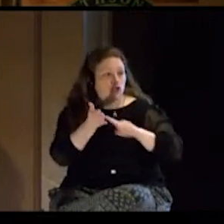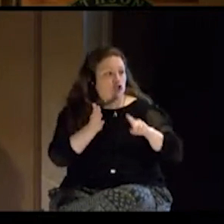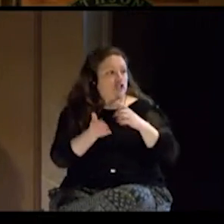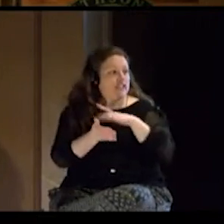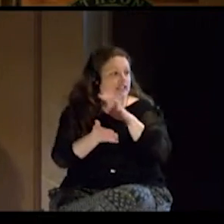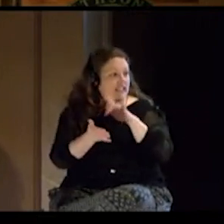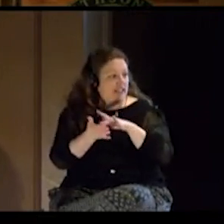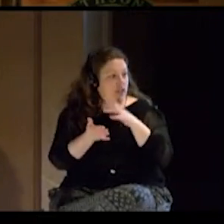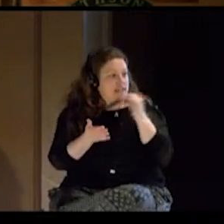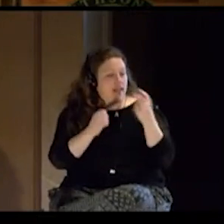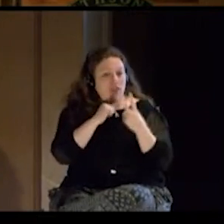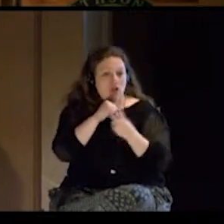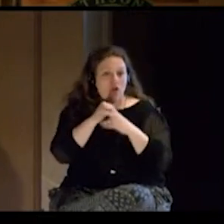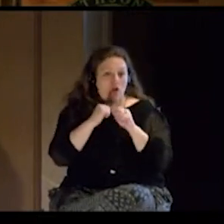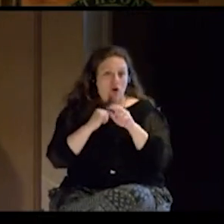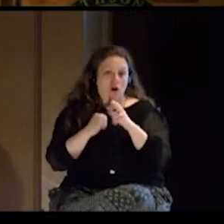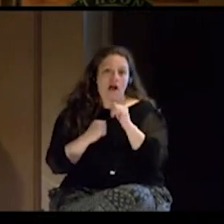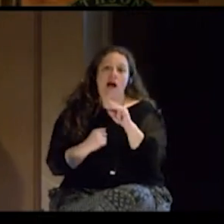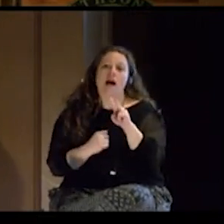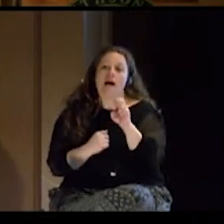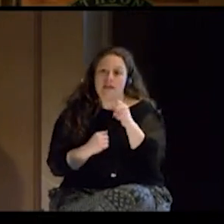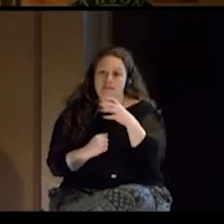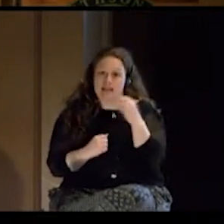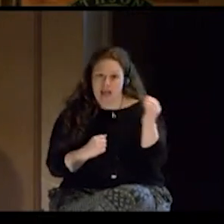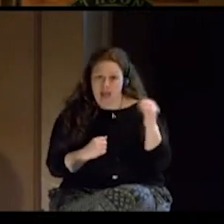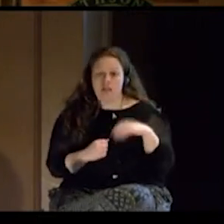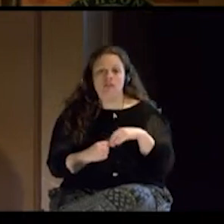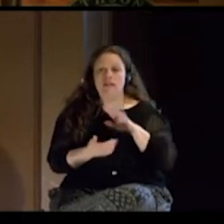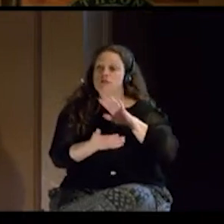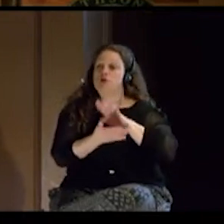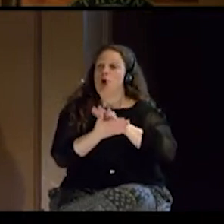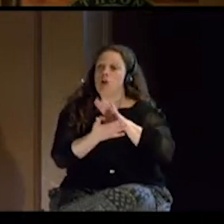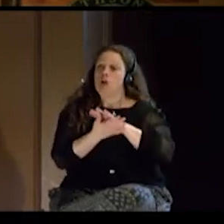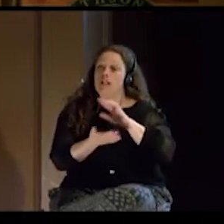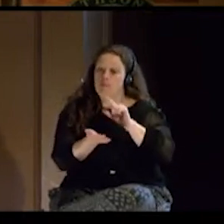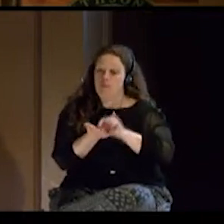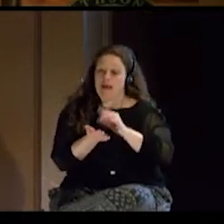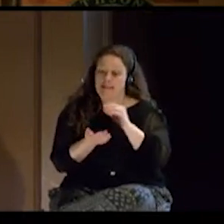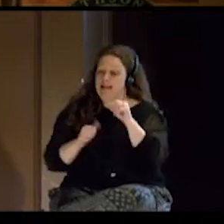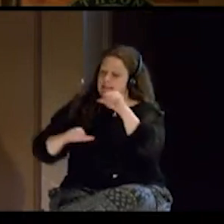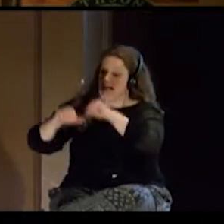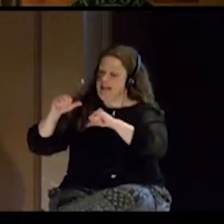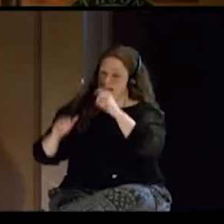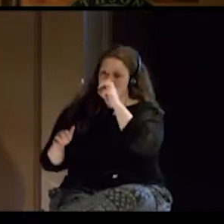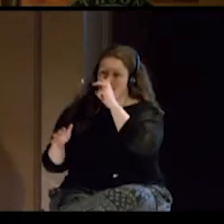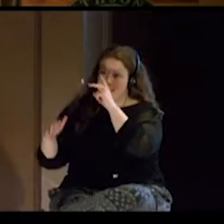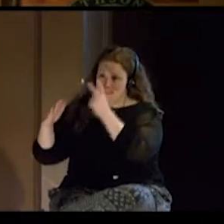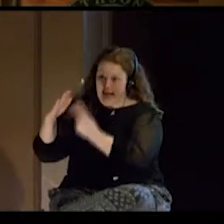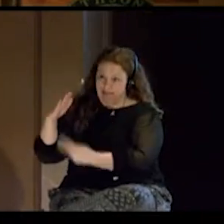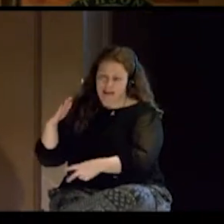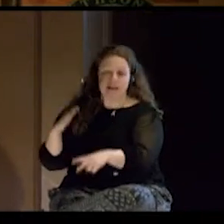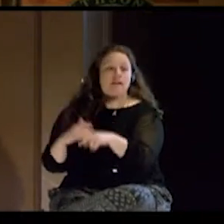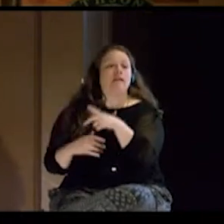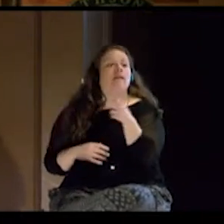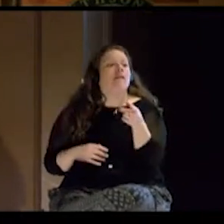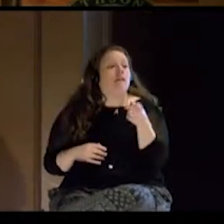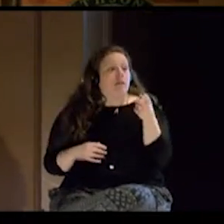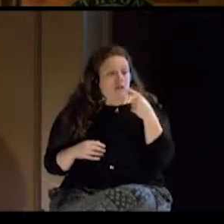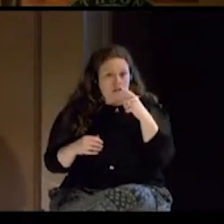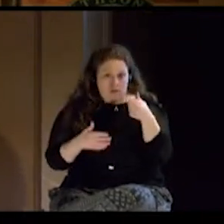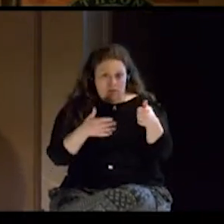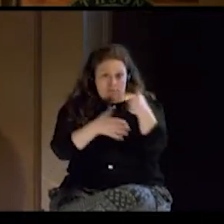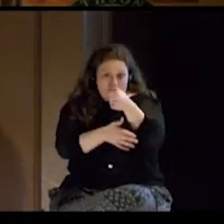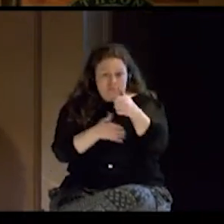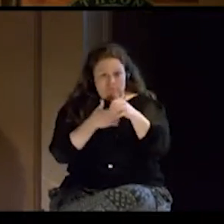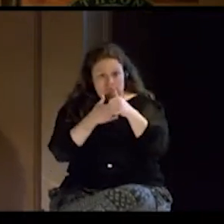Libraries and Archives, Smithsonian Scholarly Press, and scientific diving. Ellen has spearheaded the Smithsonian's